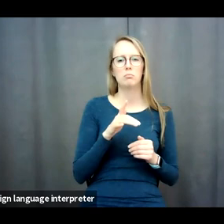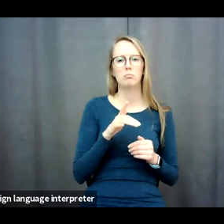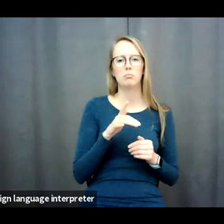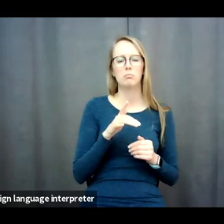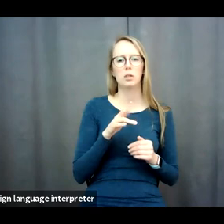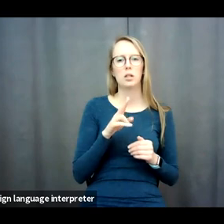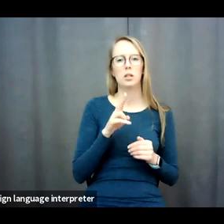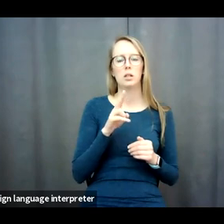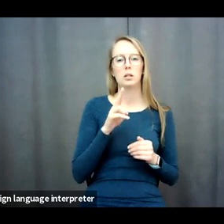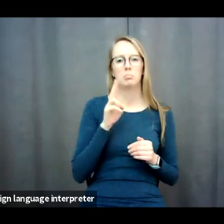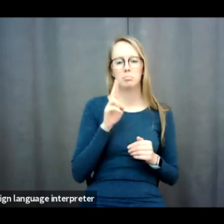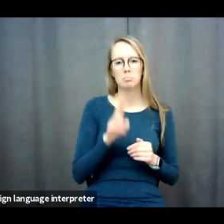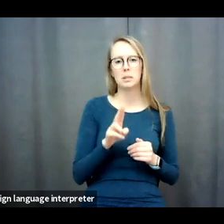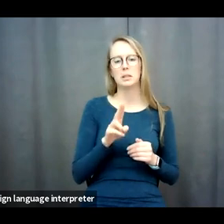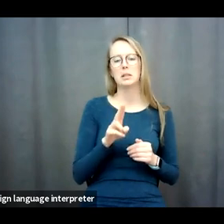actually involving